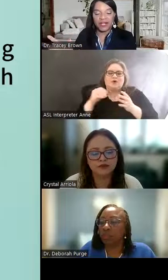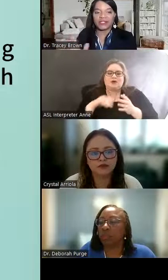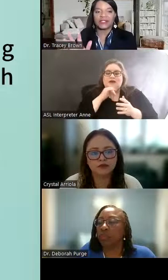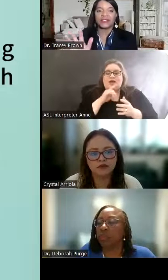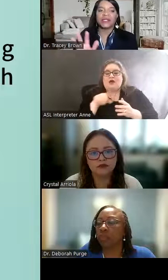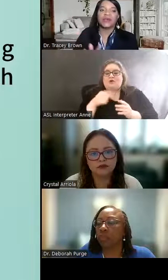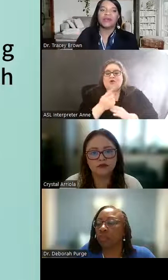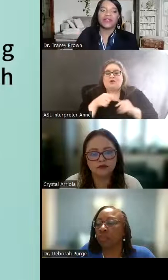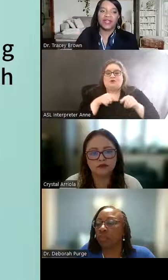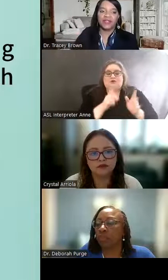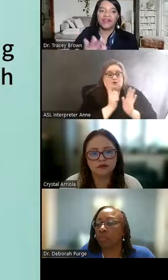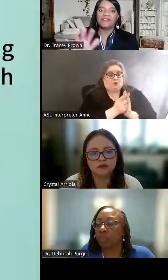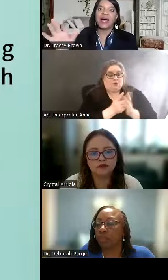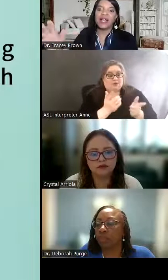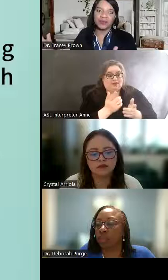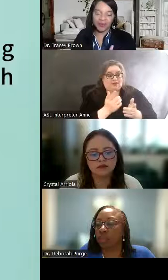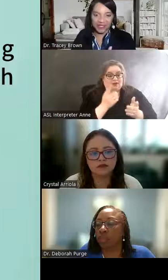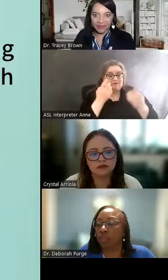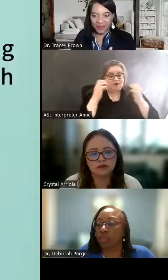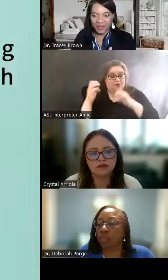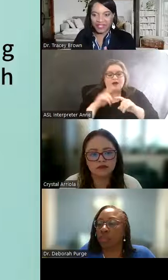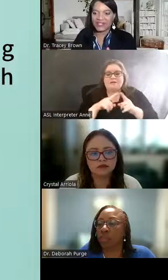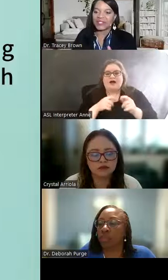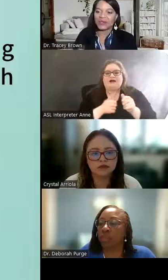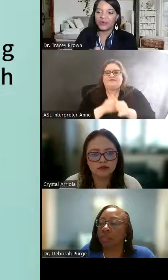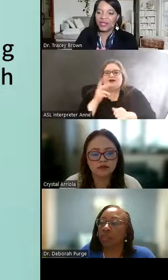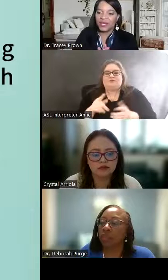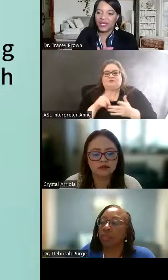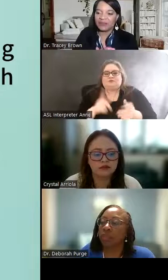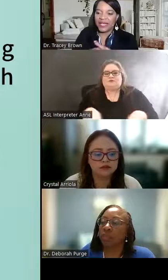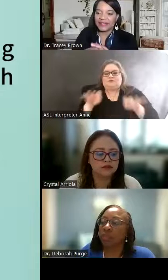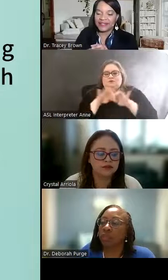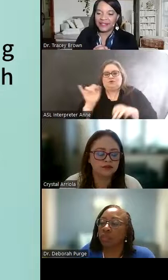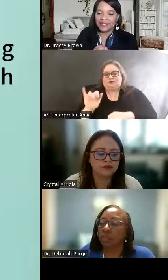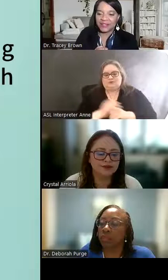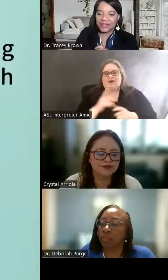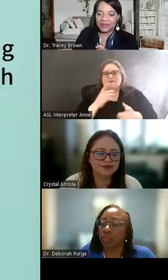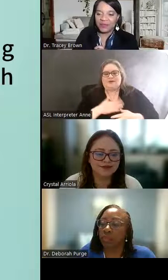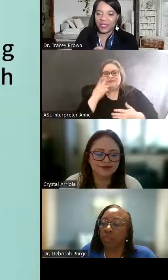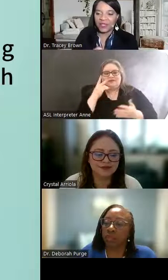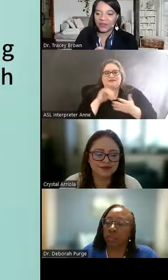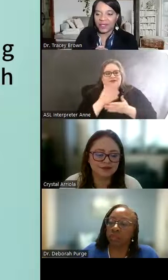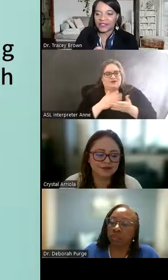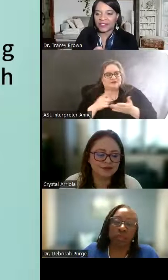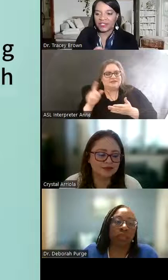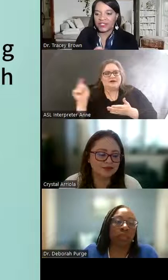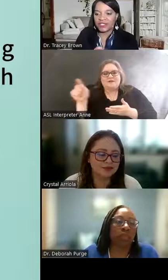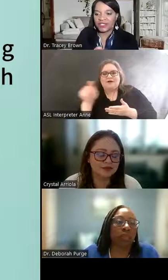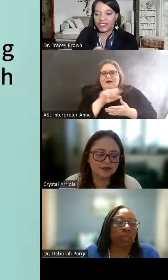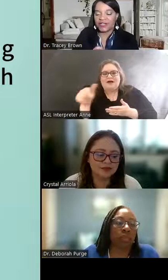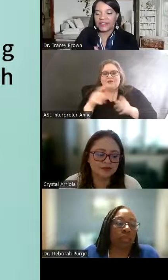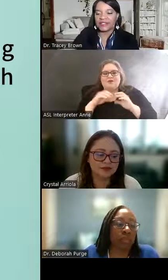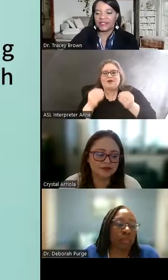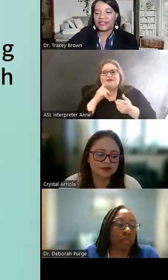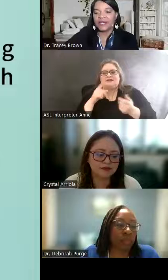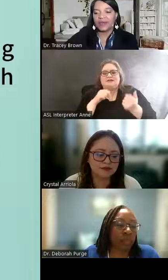of a crisis, but then the follow-up is important. So I'm glad to see that there's some other organizations